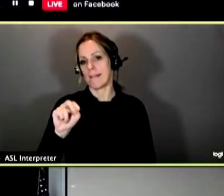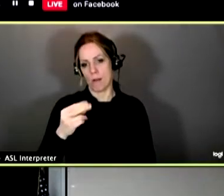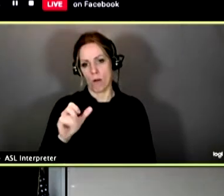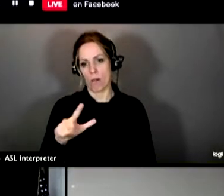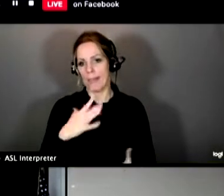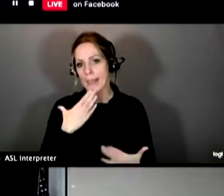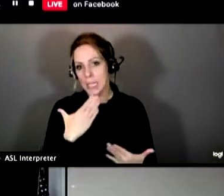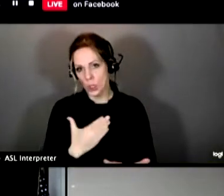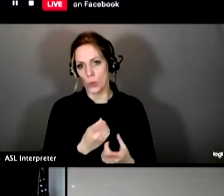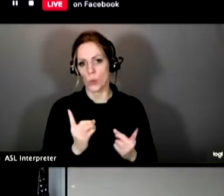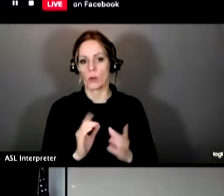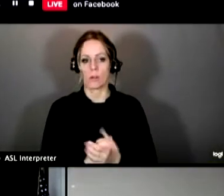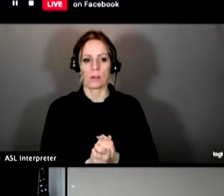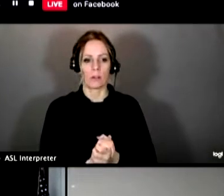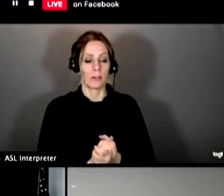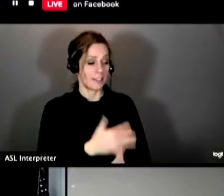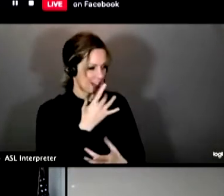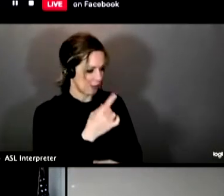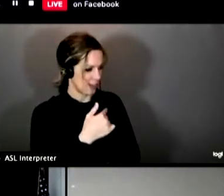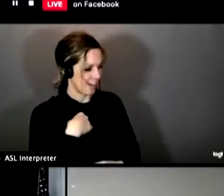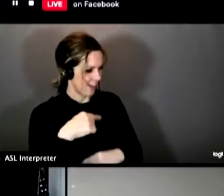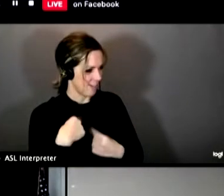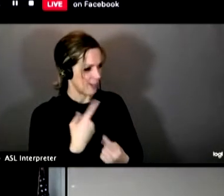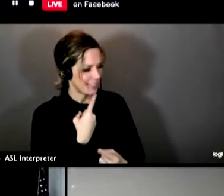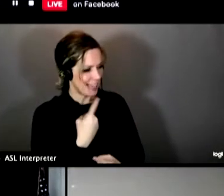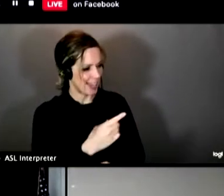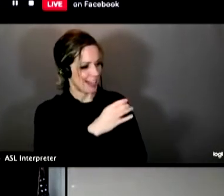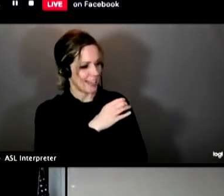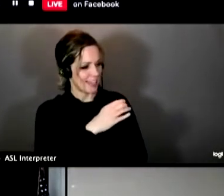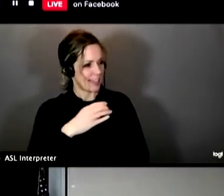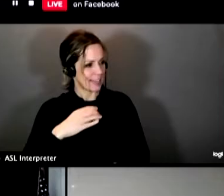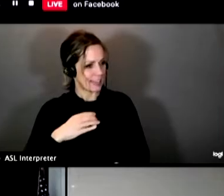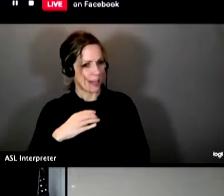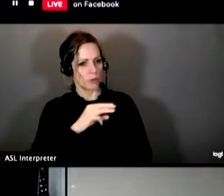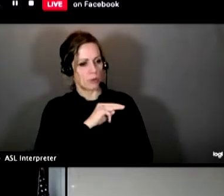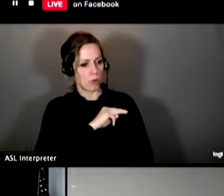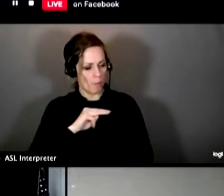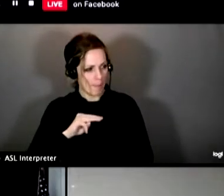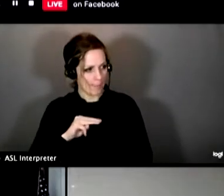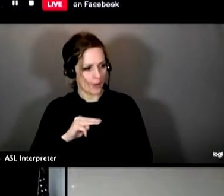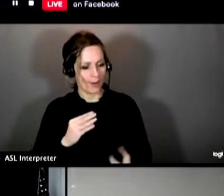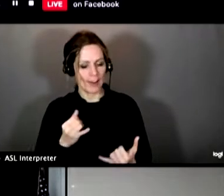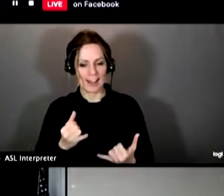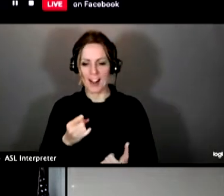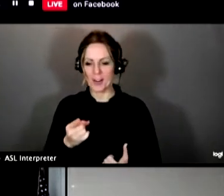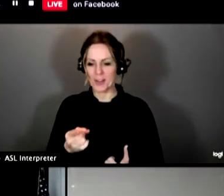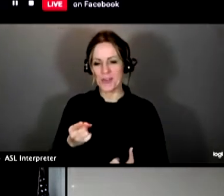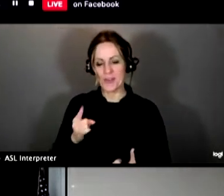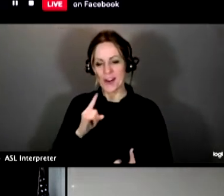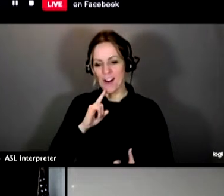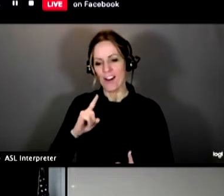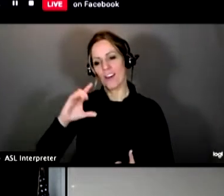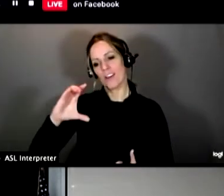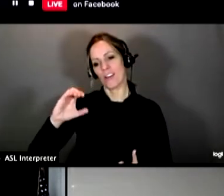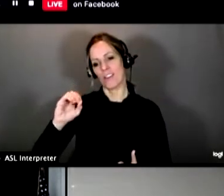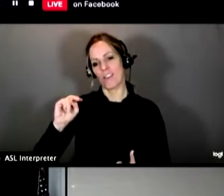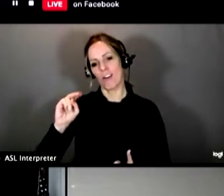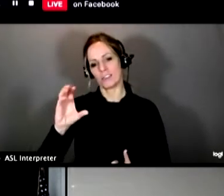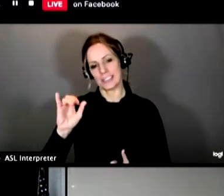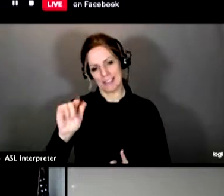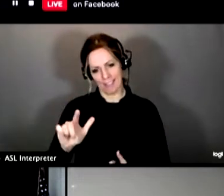It's interesting. I've been saying council member this, council member that, and then I have a consul. So thank you very much, Jose, for calling and for your